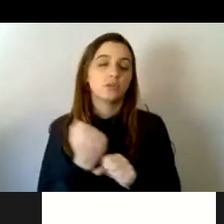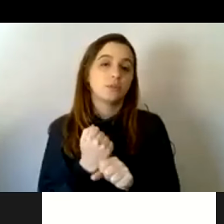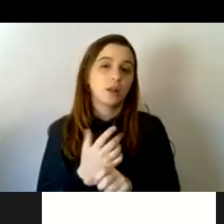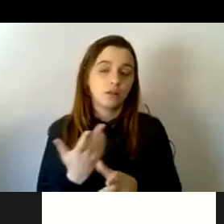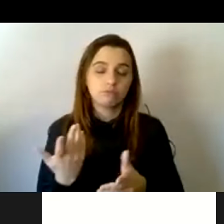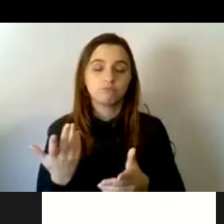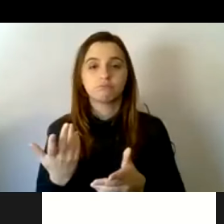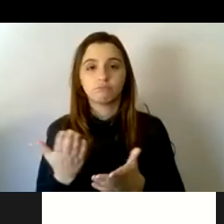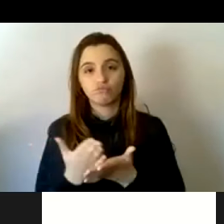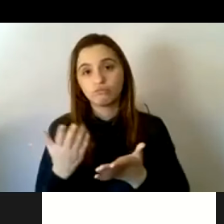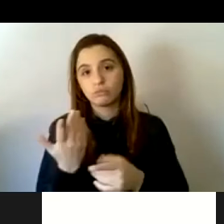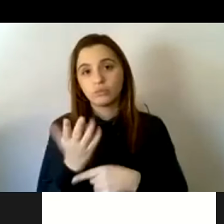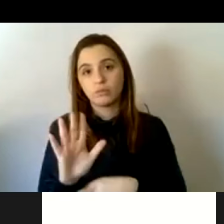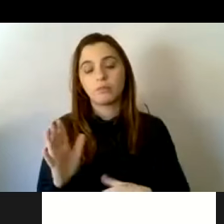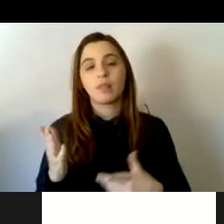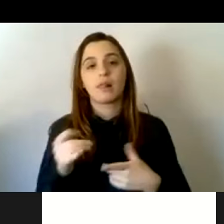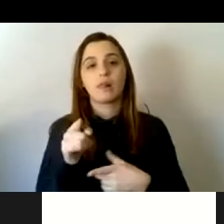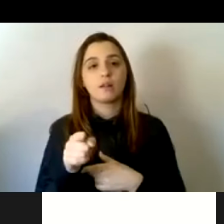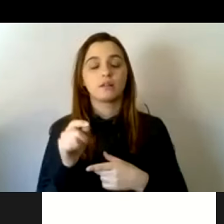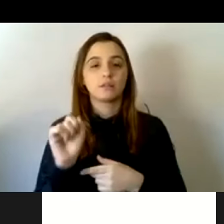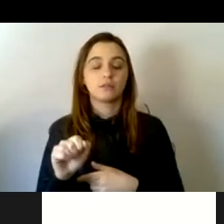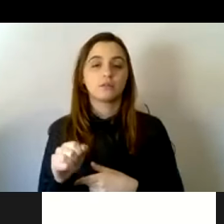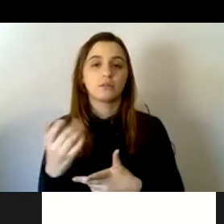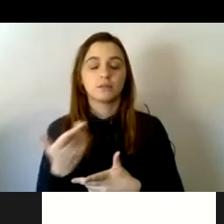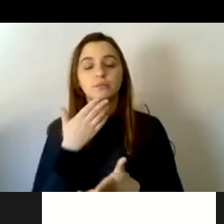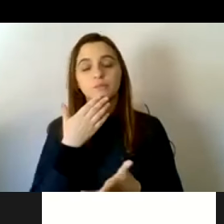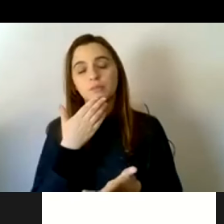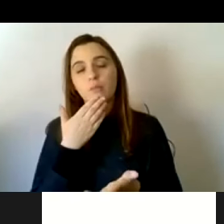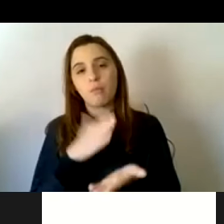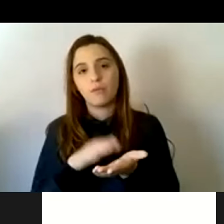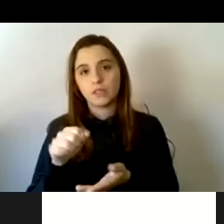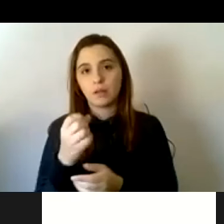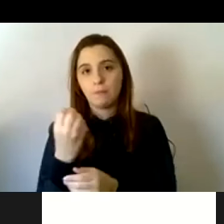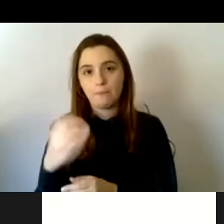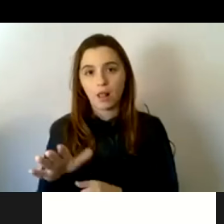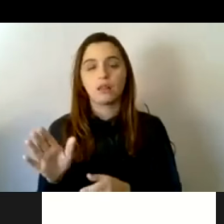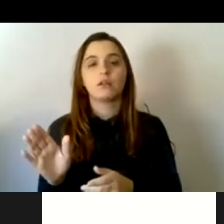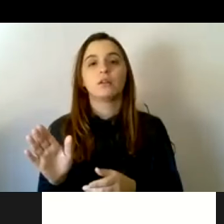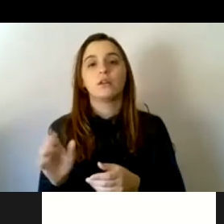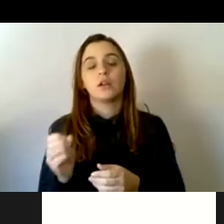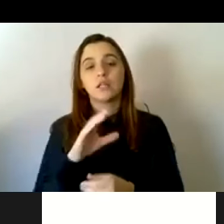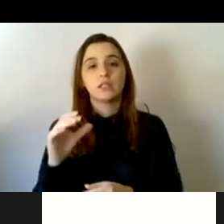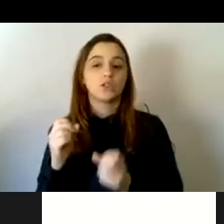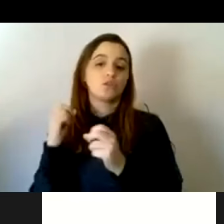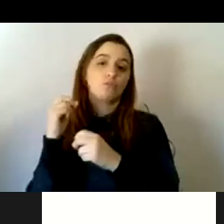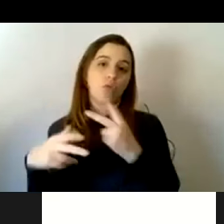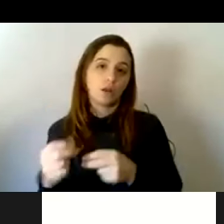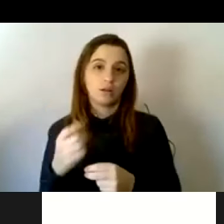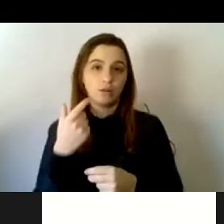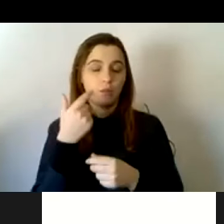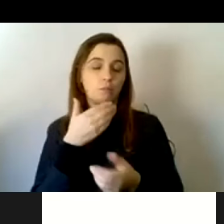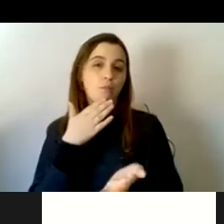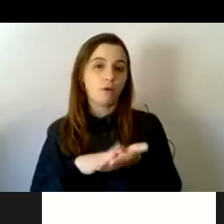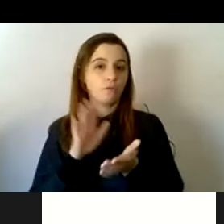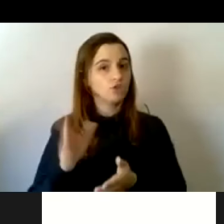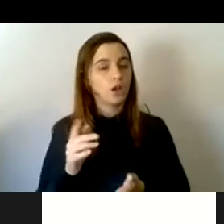And that is, of course, very easy to prove it's wrong, and all modern science has proven it wrong, or there's no support for it,